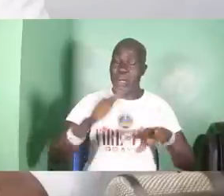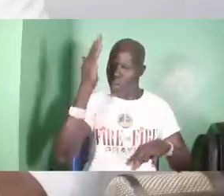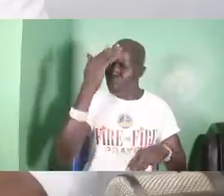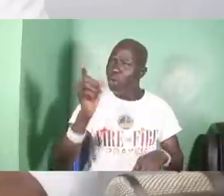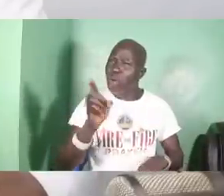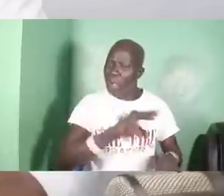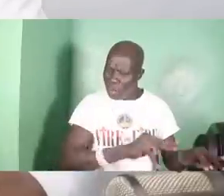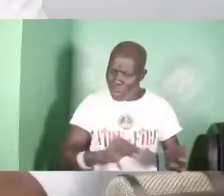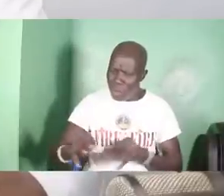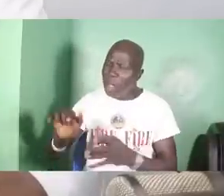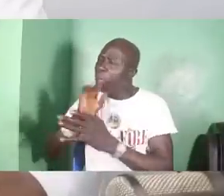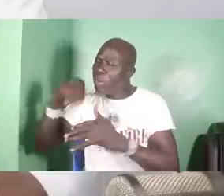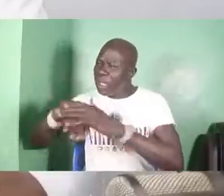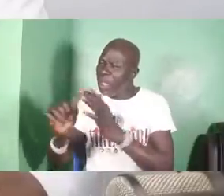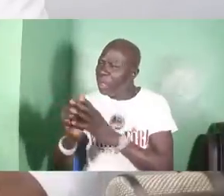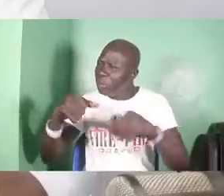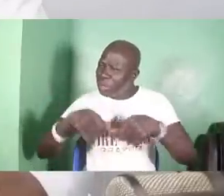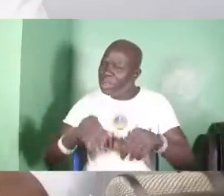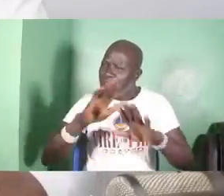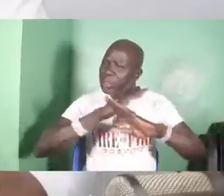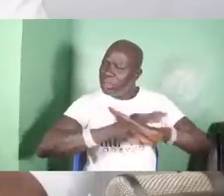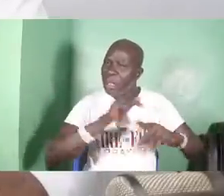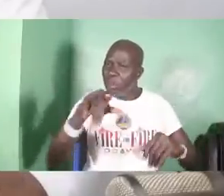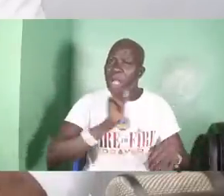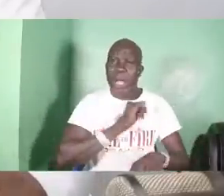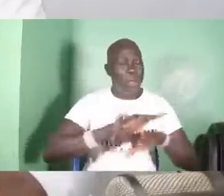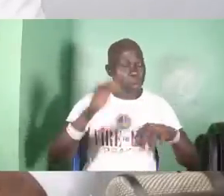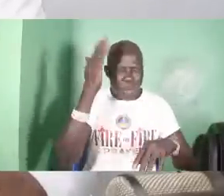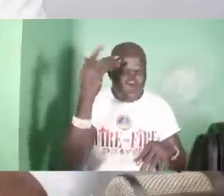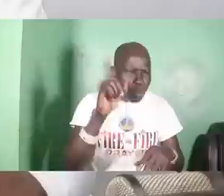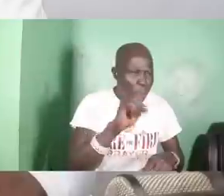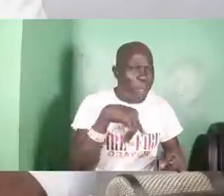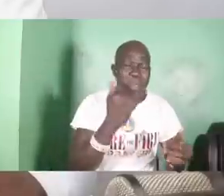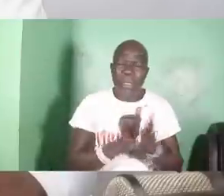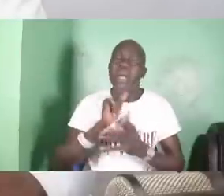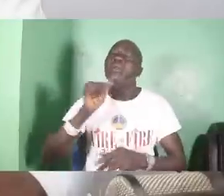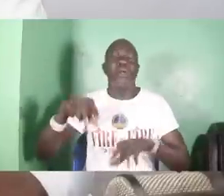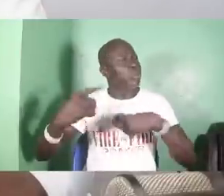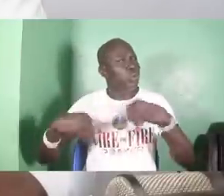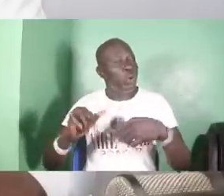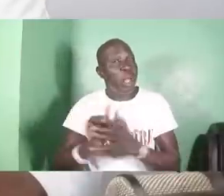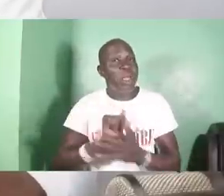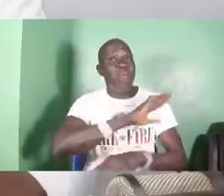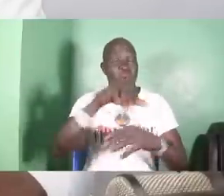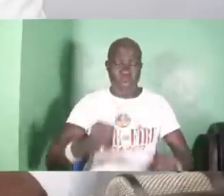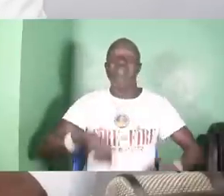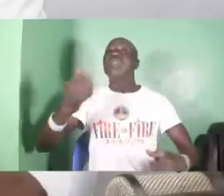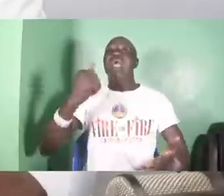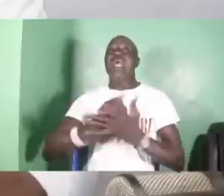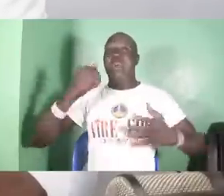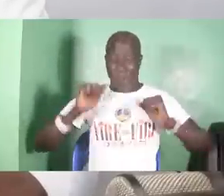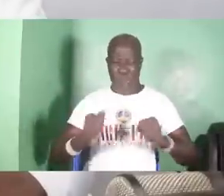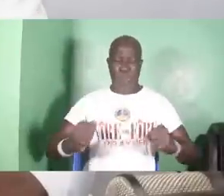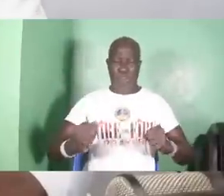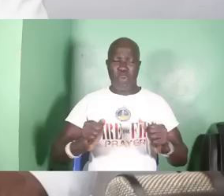don't know where you've been that you'll be stagnated. I don't know the one that said you're not good. But if you say amen